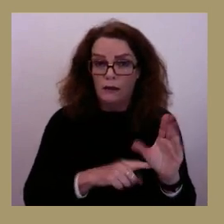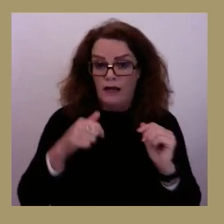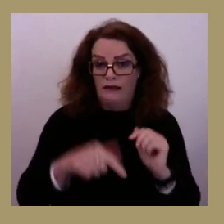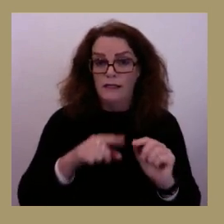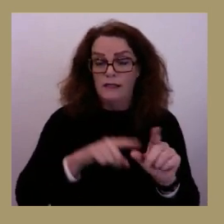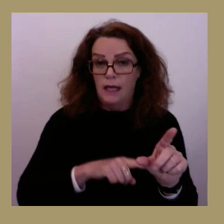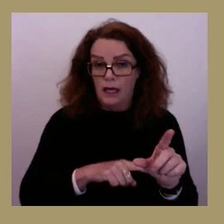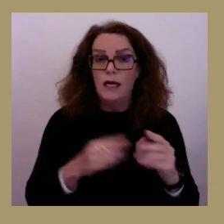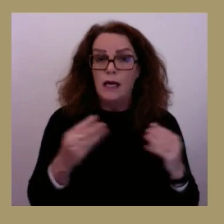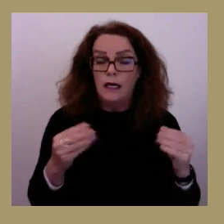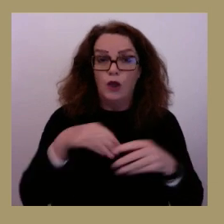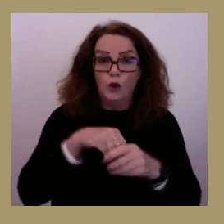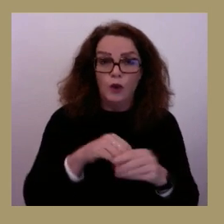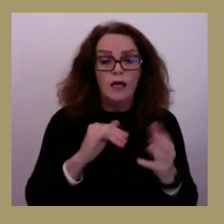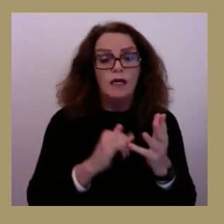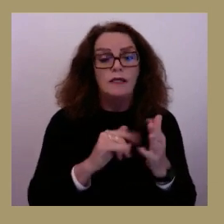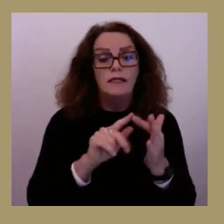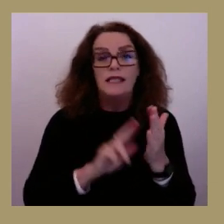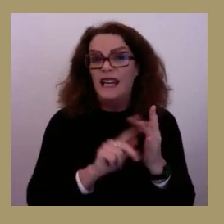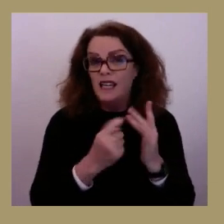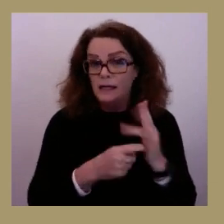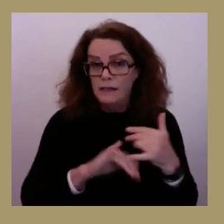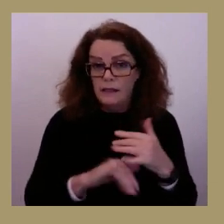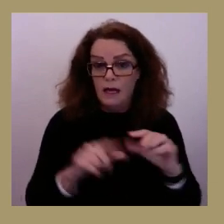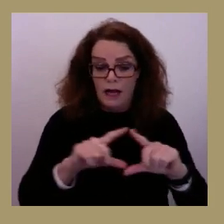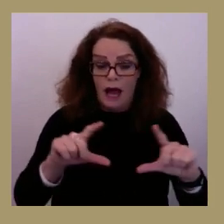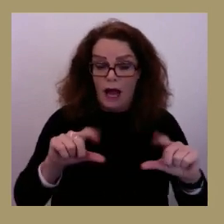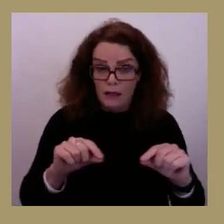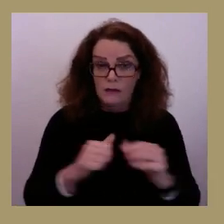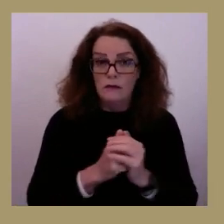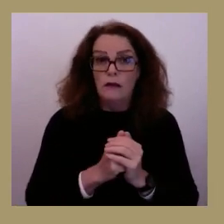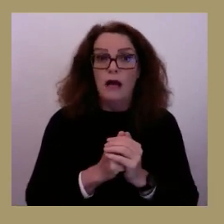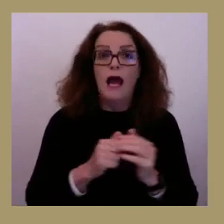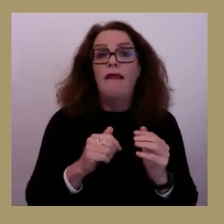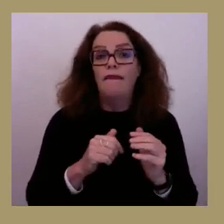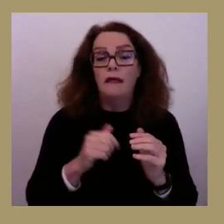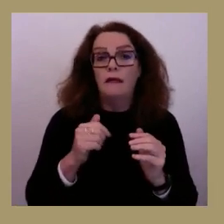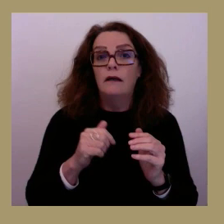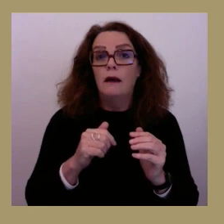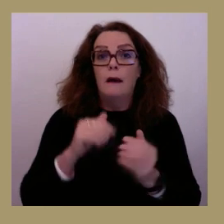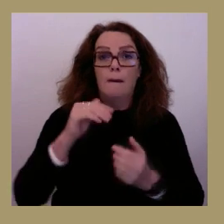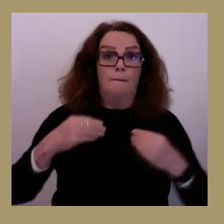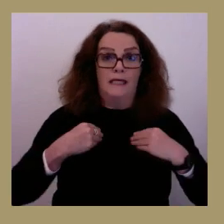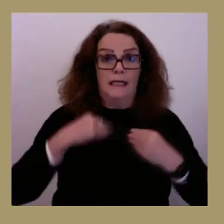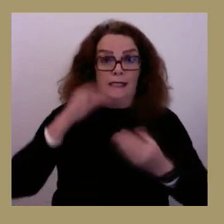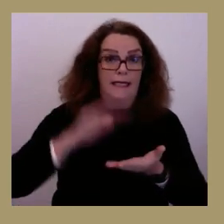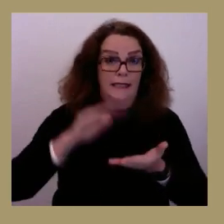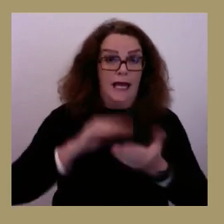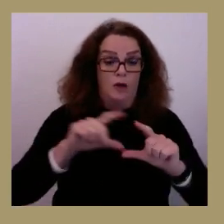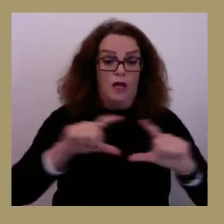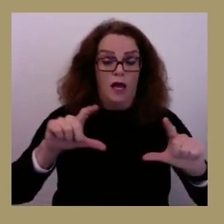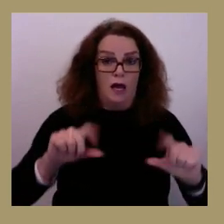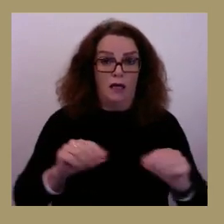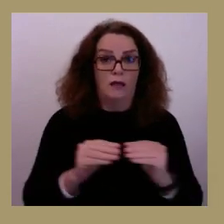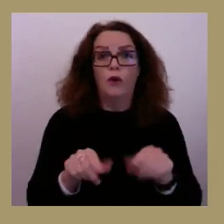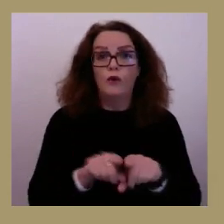include the Seniors Card, as obviously Dee's mentioned, and the Senior Business Discount Card. We also have the